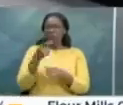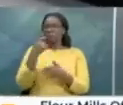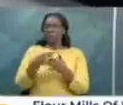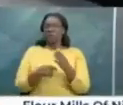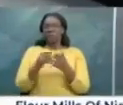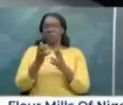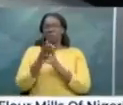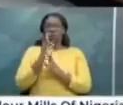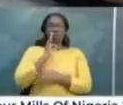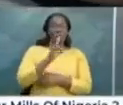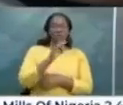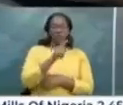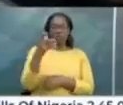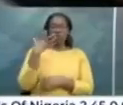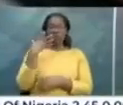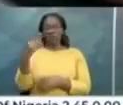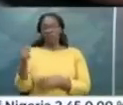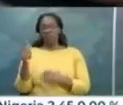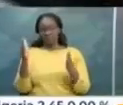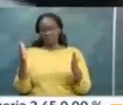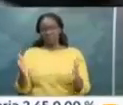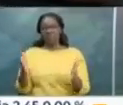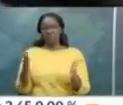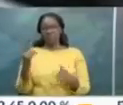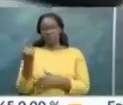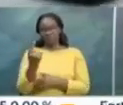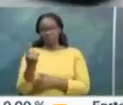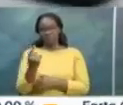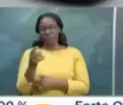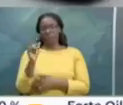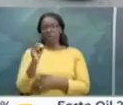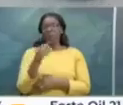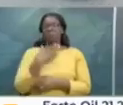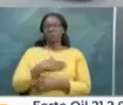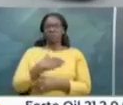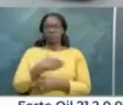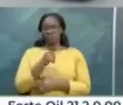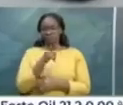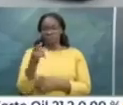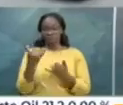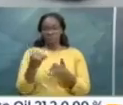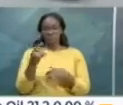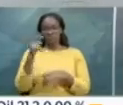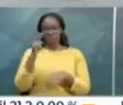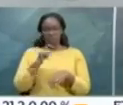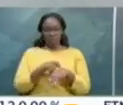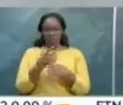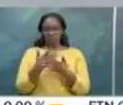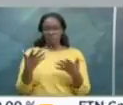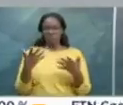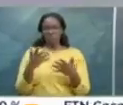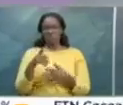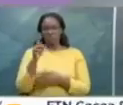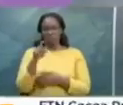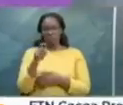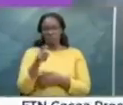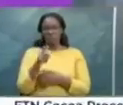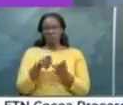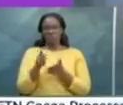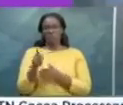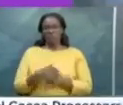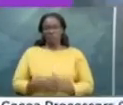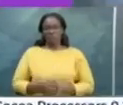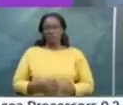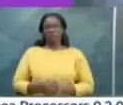around 300 to 500 Kenyan shillings only. So, guys, this is definitely something you should purchase. Most definitely.